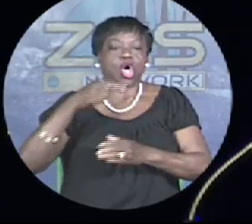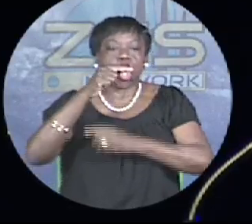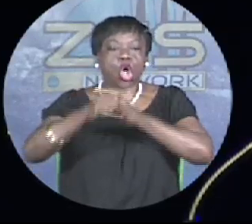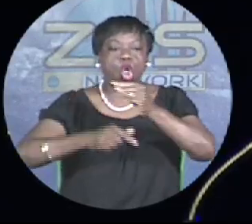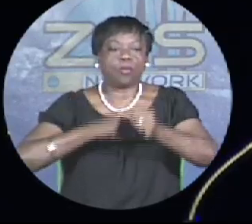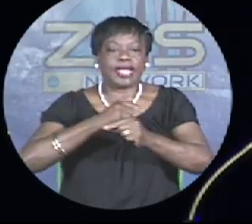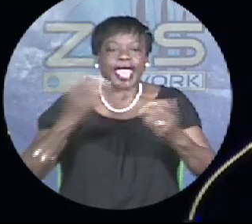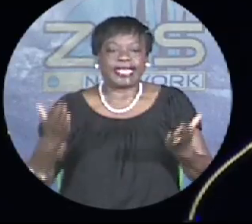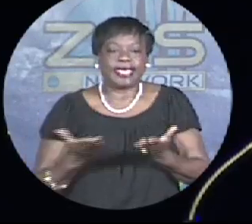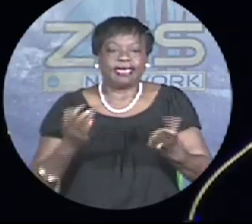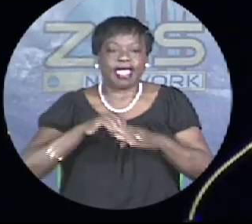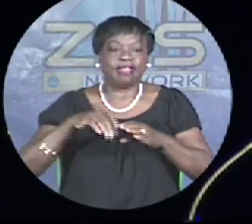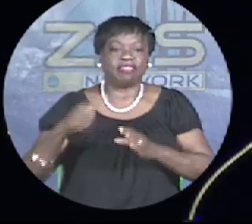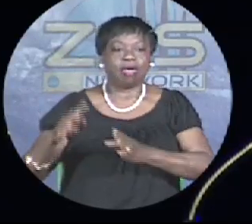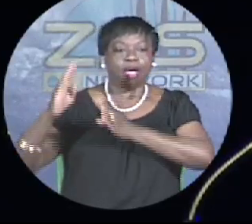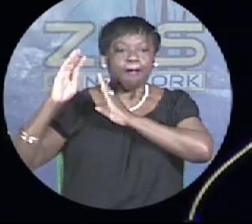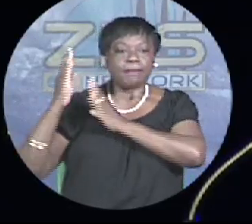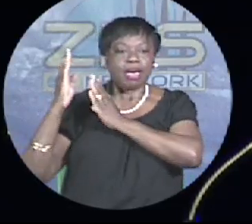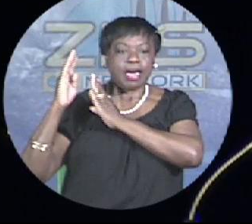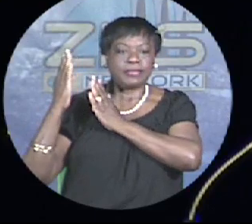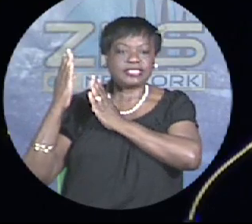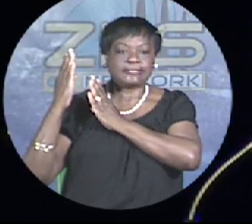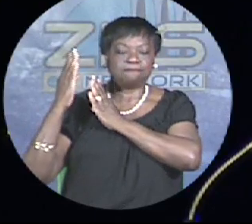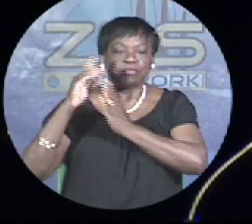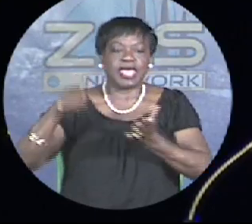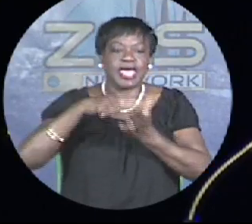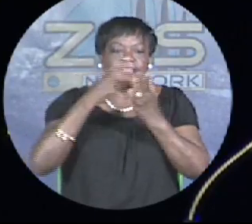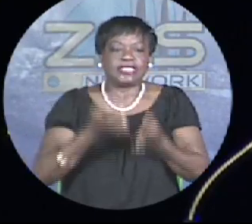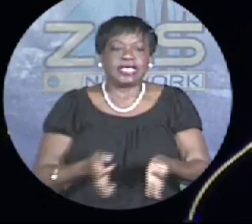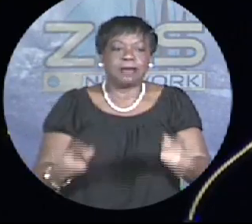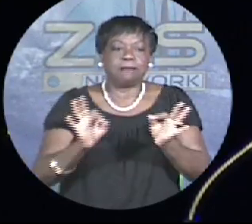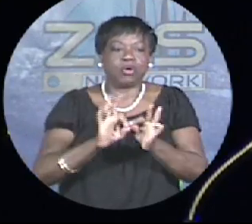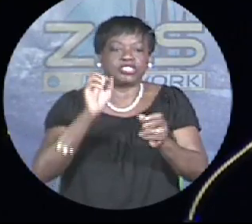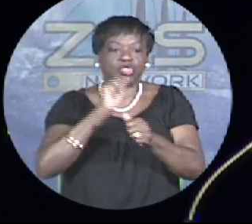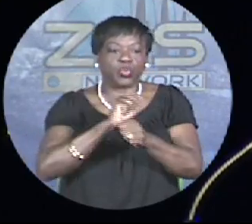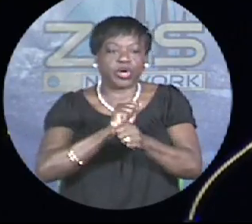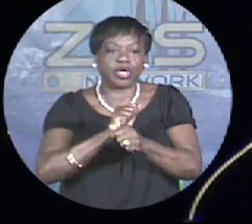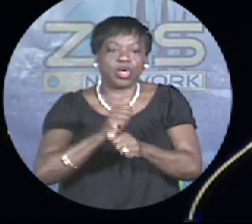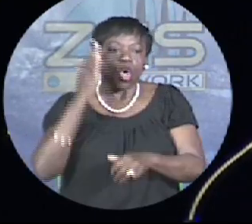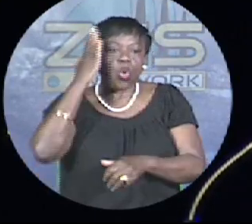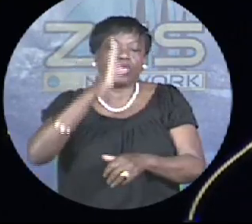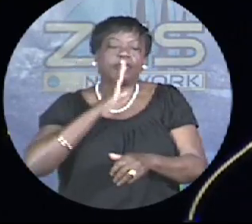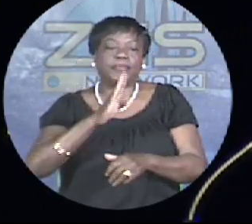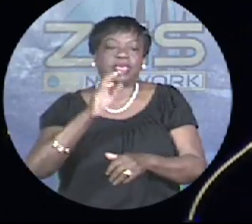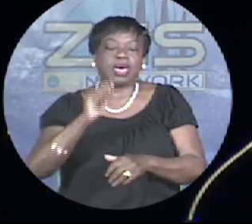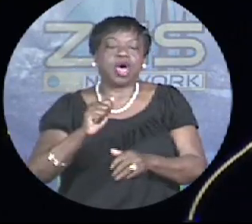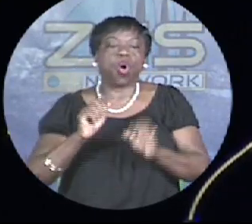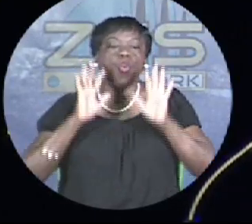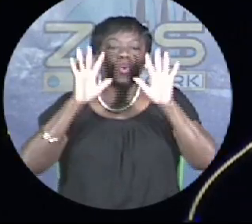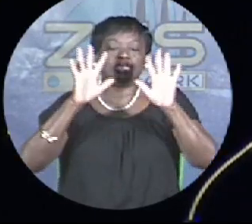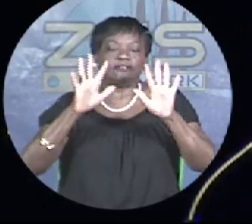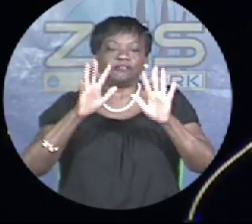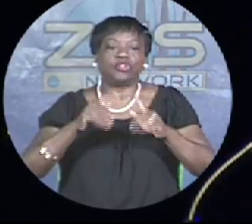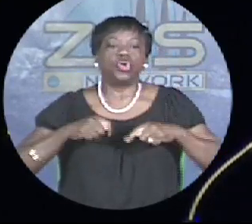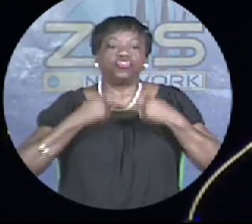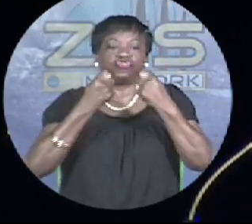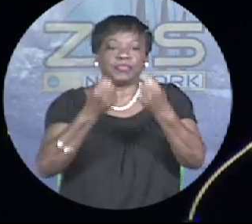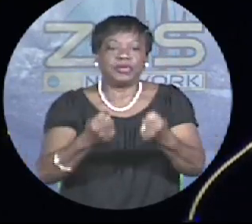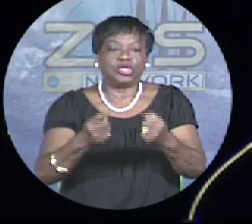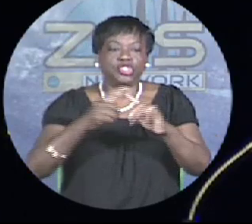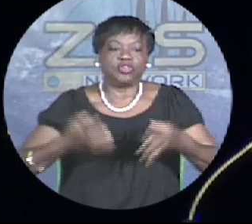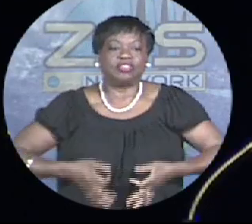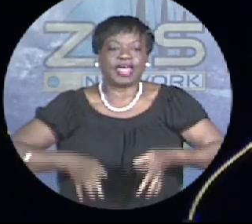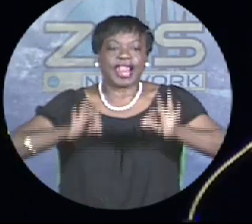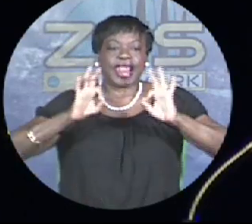the Bahamas. This important work will be a tremendous tribute to the